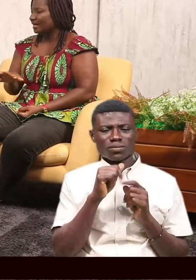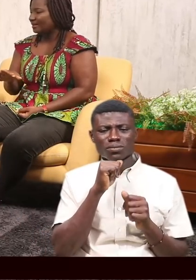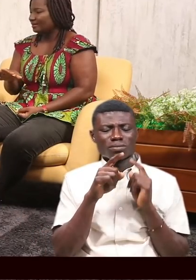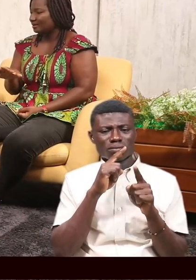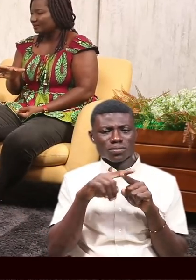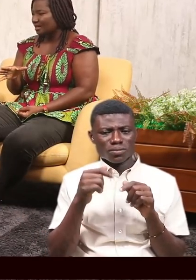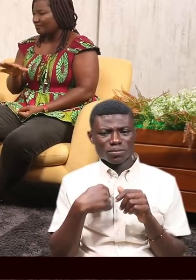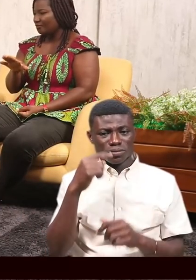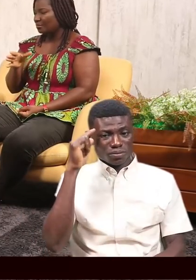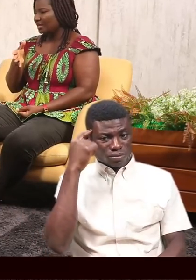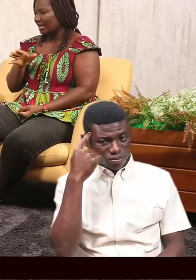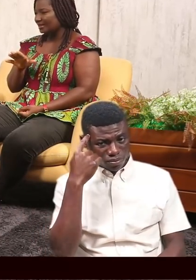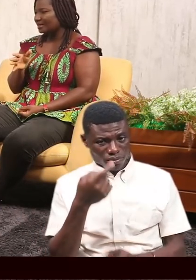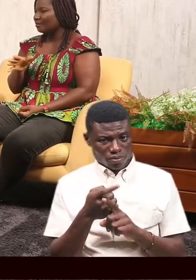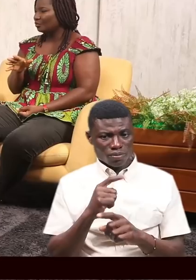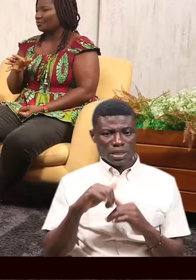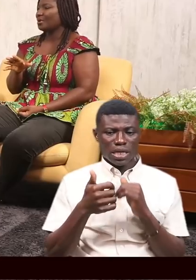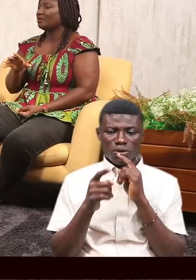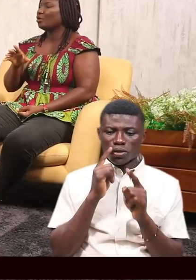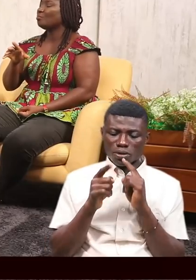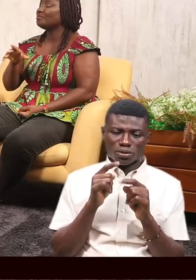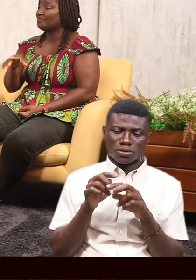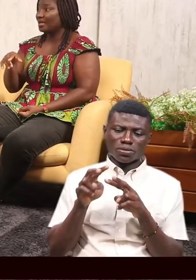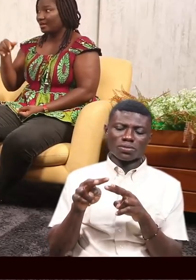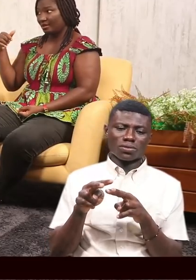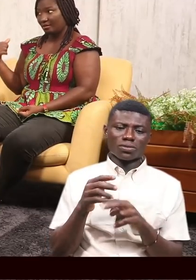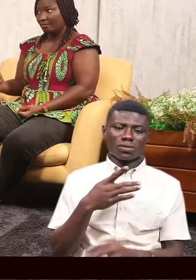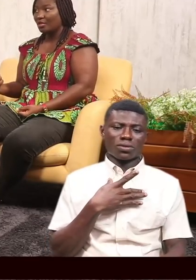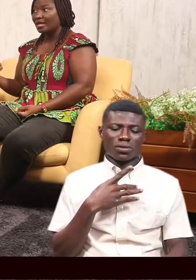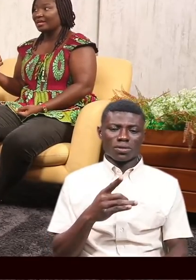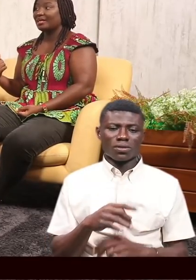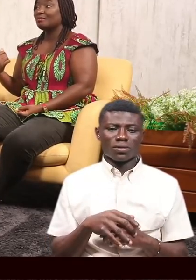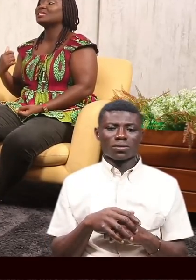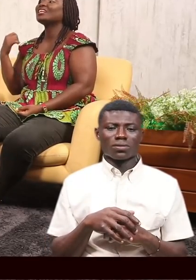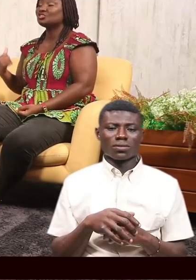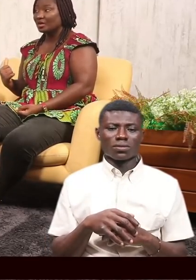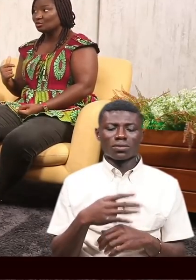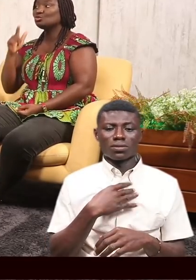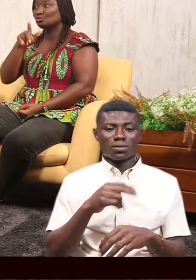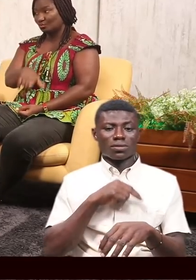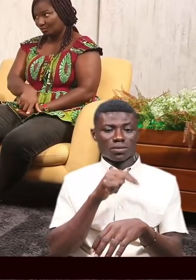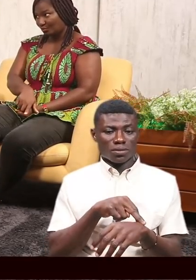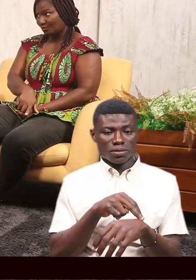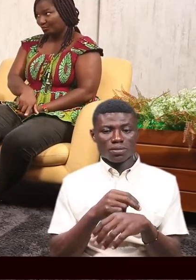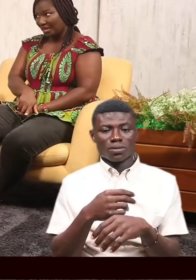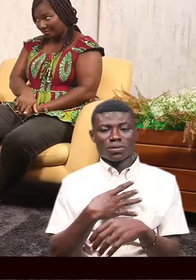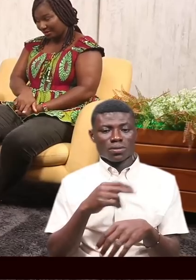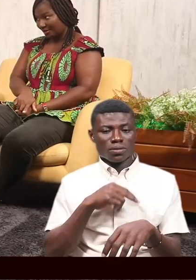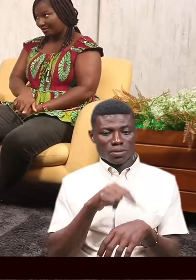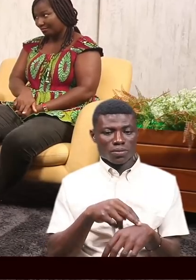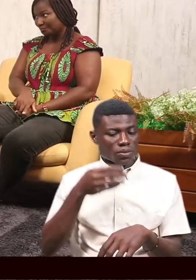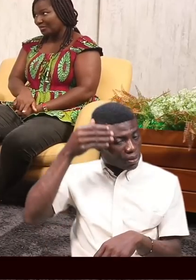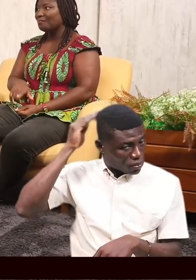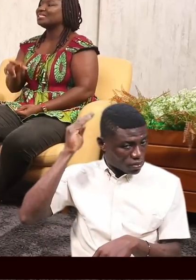One but I think, sir, from Ninkasa monocrano or prefer natural no to